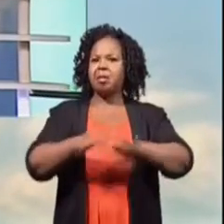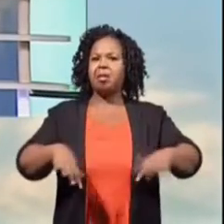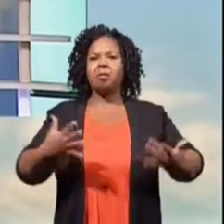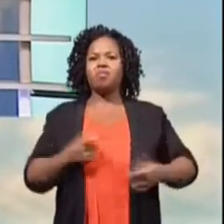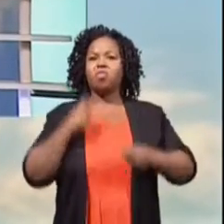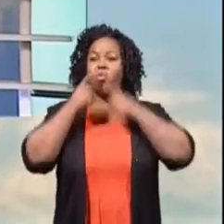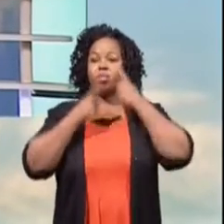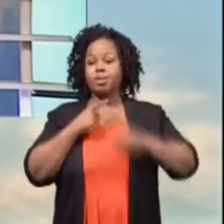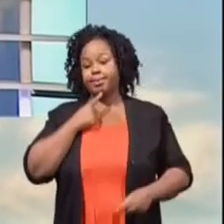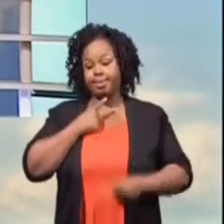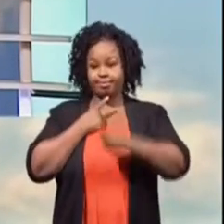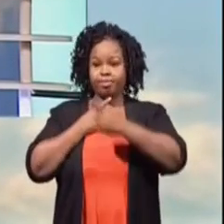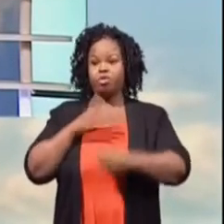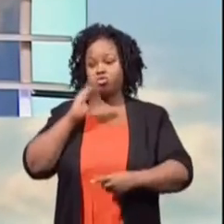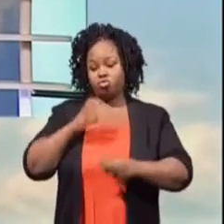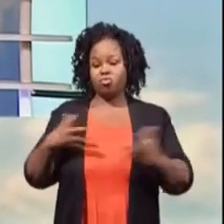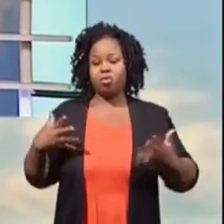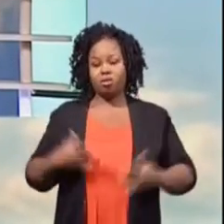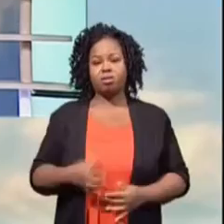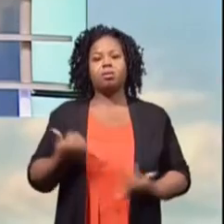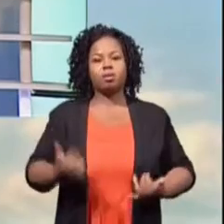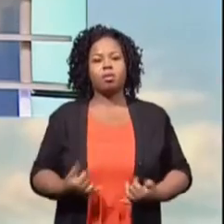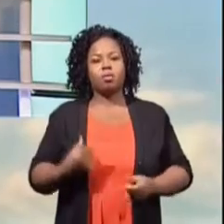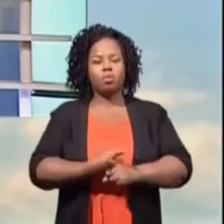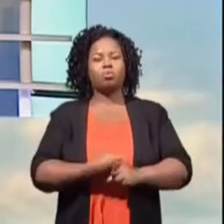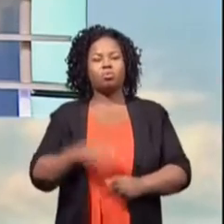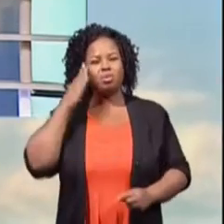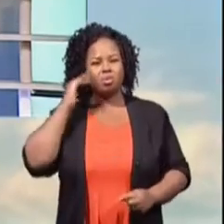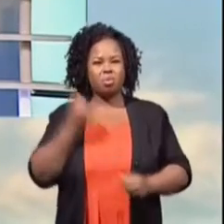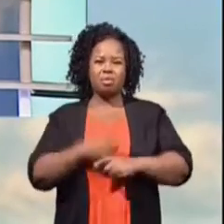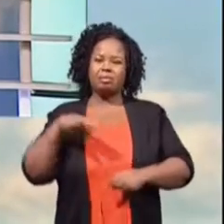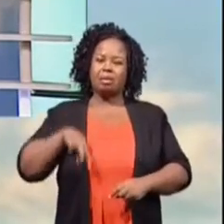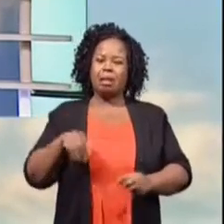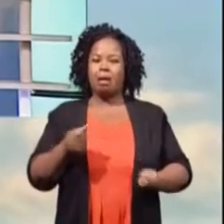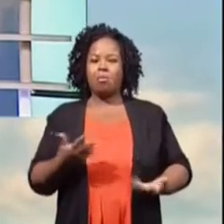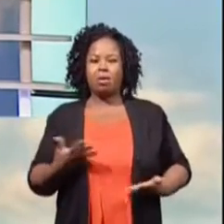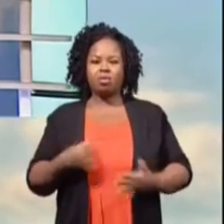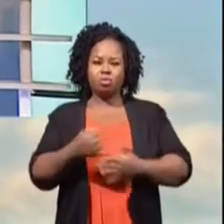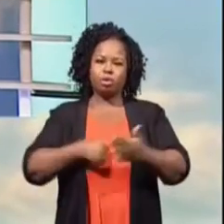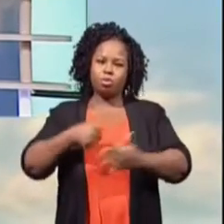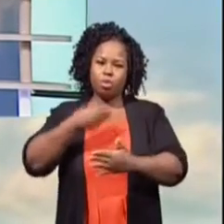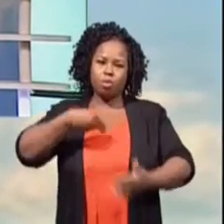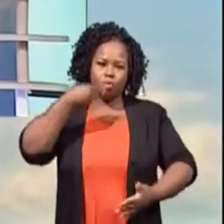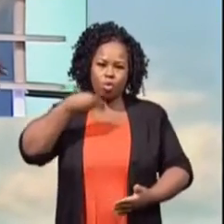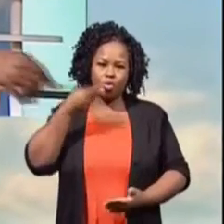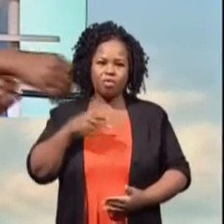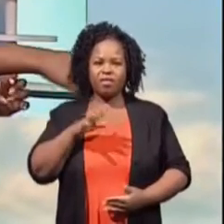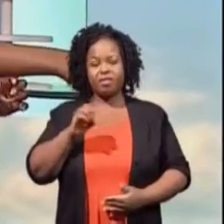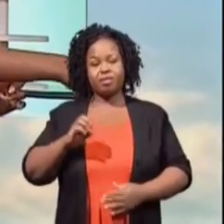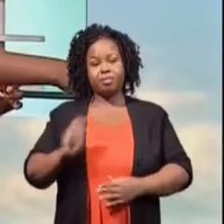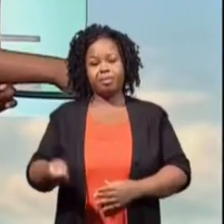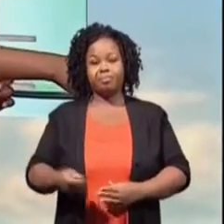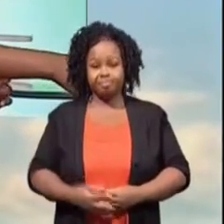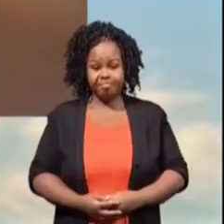tswala company ba ro bana gore setse what too much yanong. So o tseba gore go crash tsantse go le bokae. Le phego mto so that ukwazi go khola i 500. Si